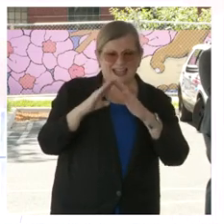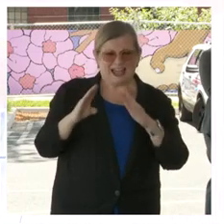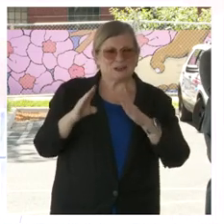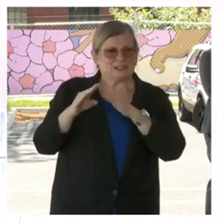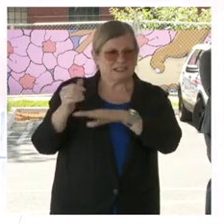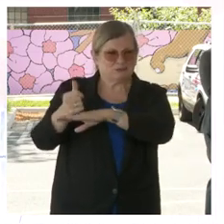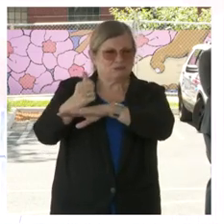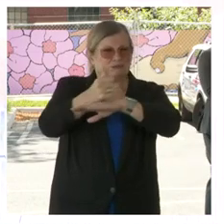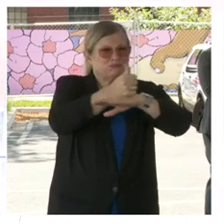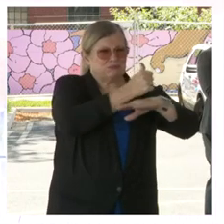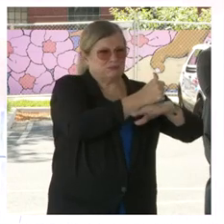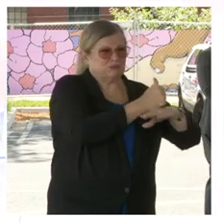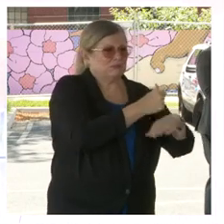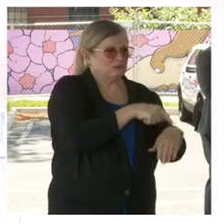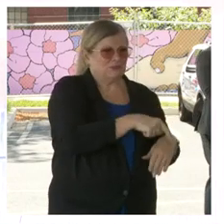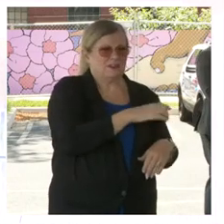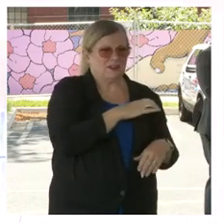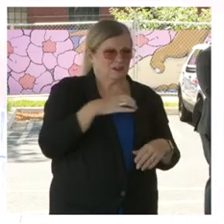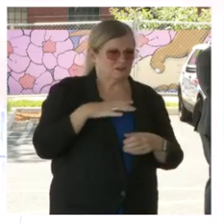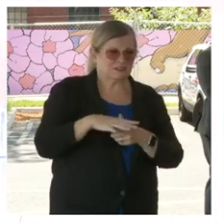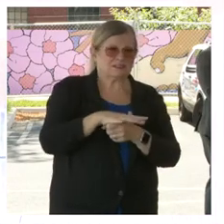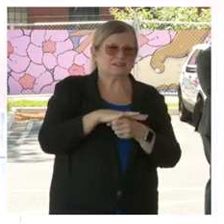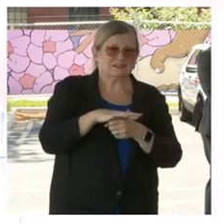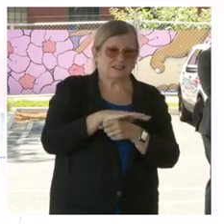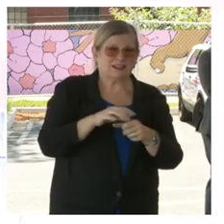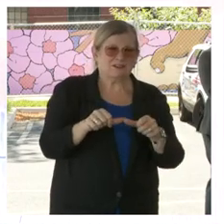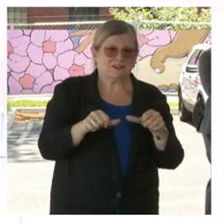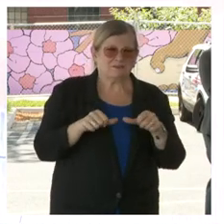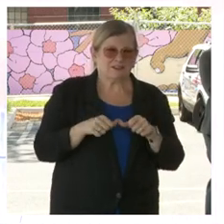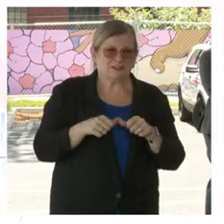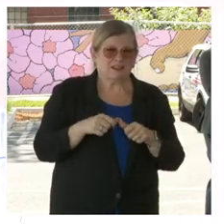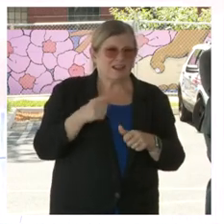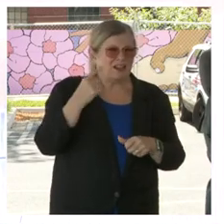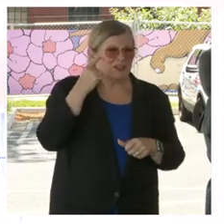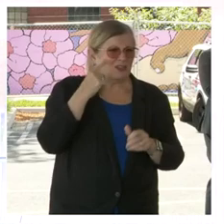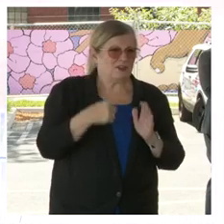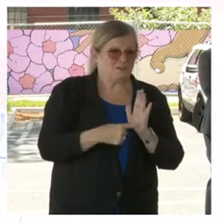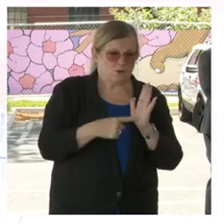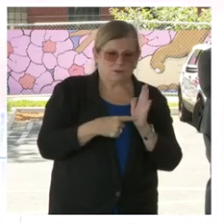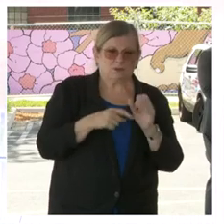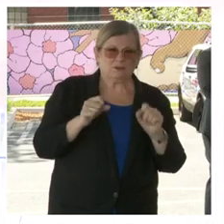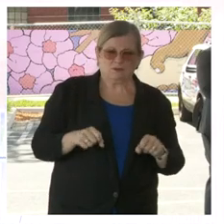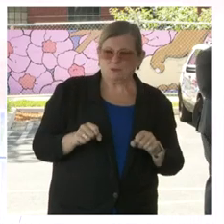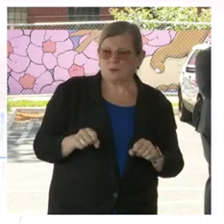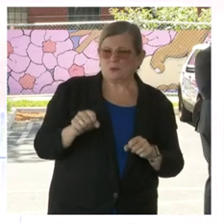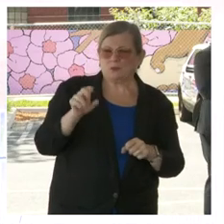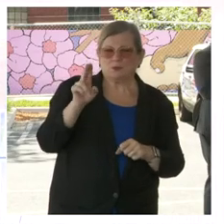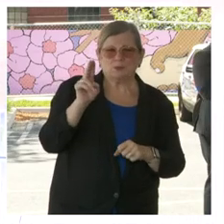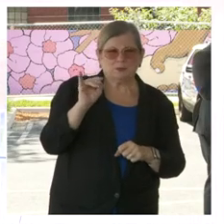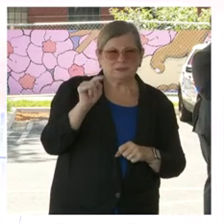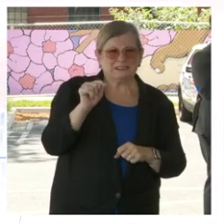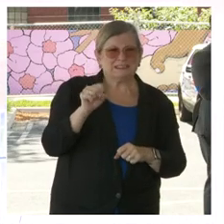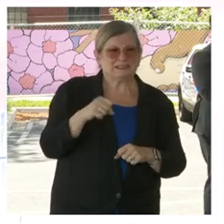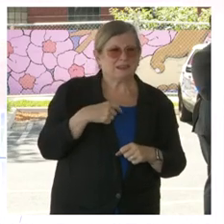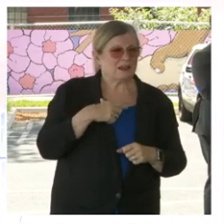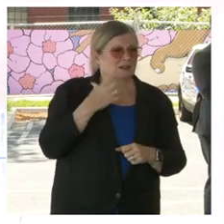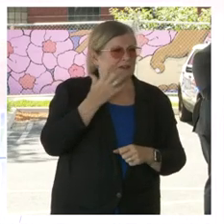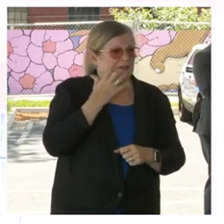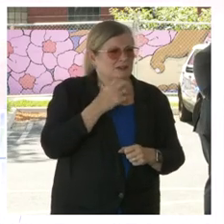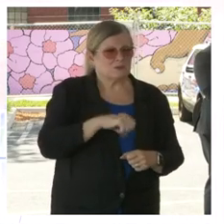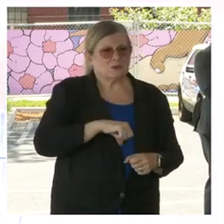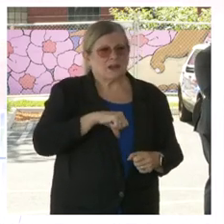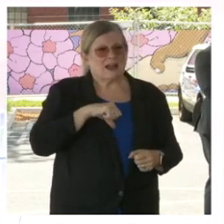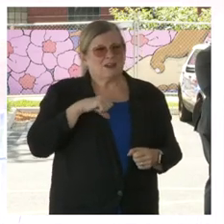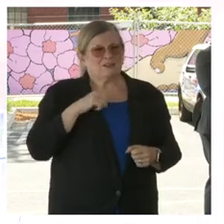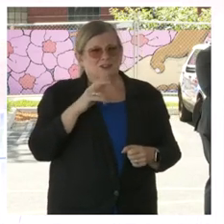50% of the units will be set aside for affordable units. And that's something that we should all be proud of. The project is going to include 200 square feet of office